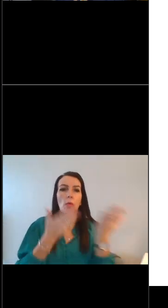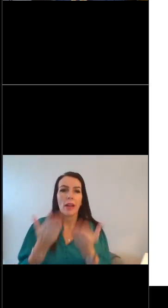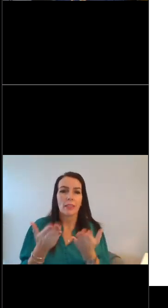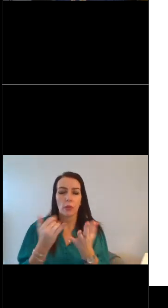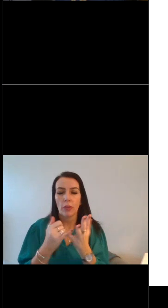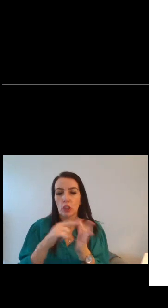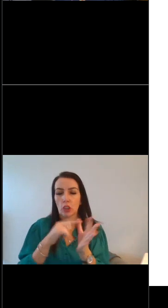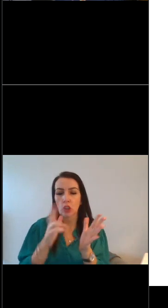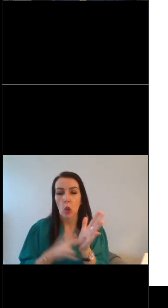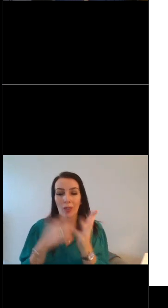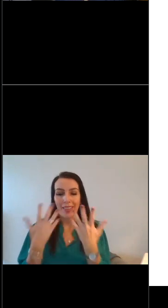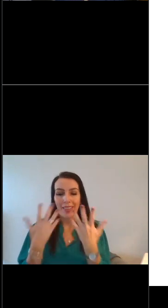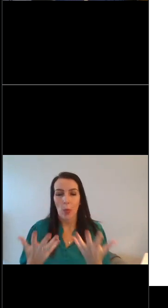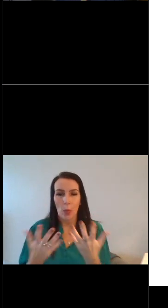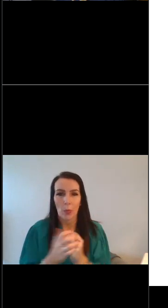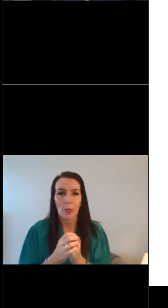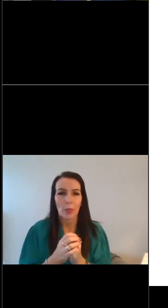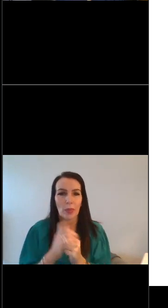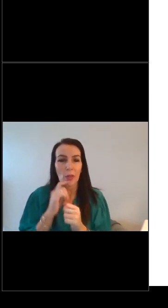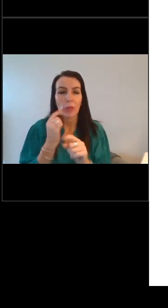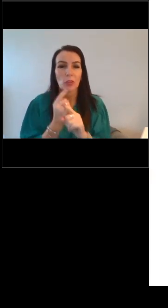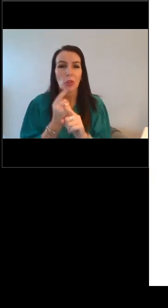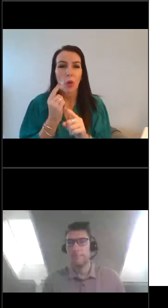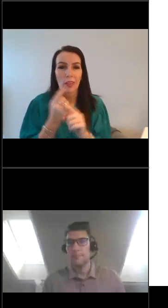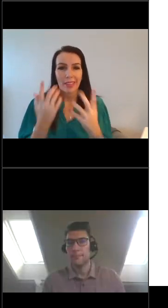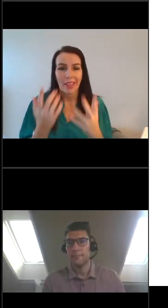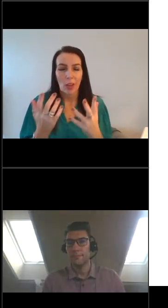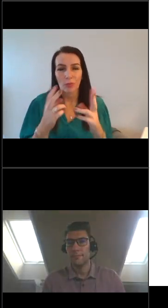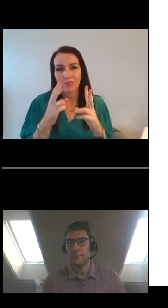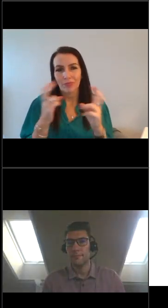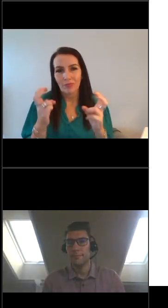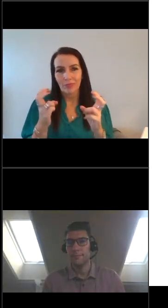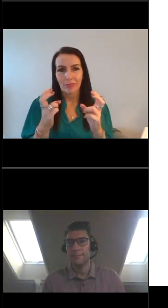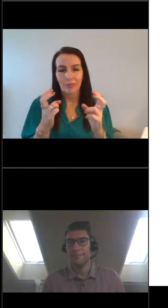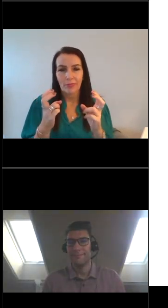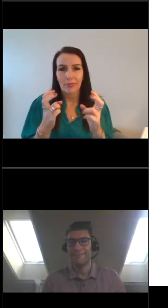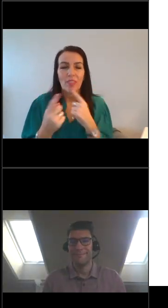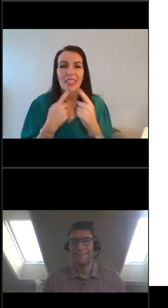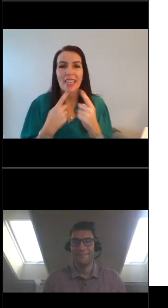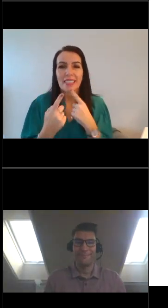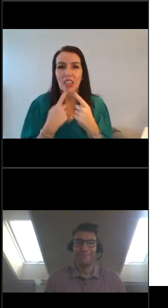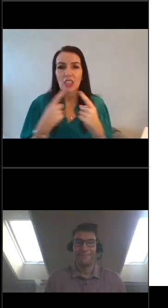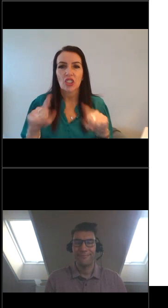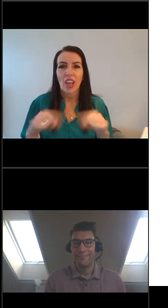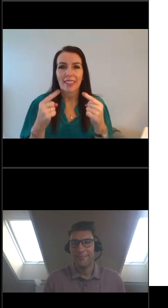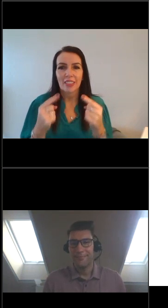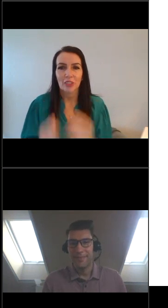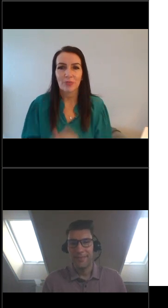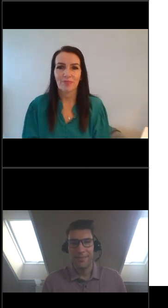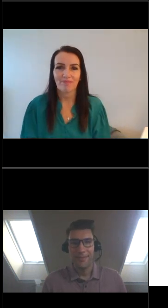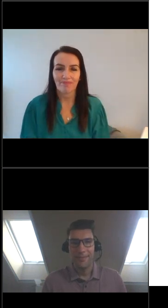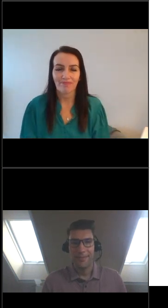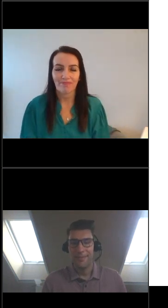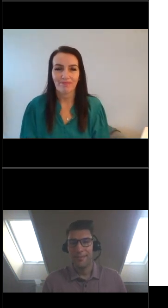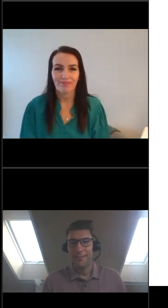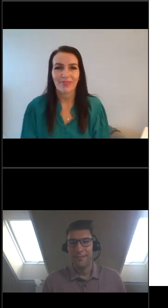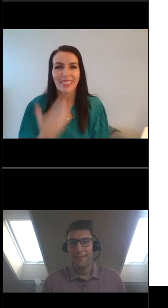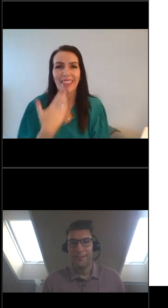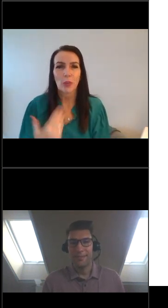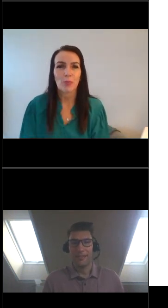Sean, who is going to talk a little bit more about the data challenge. Thank you very much. Over to you,